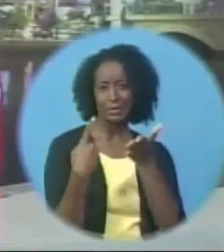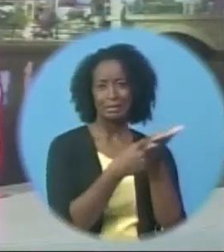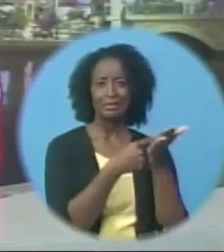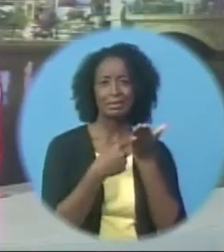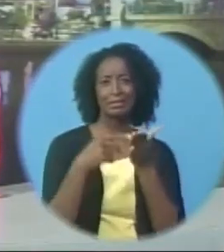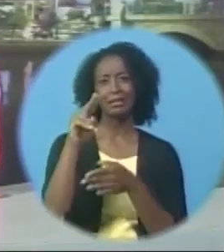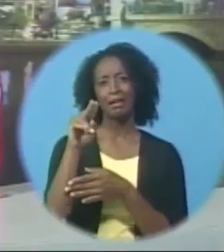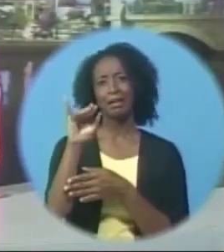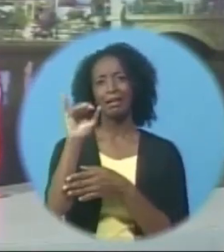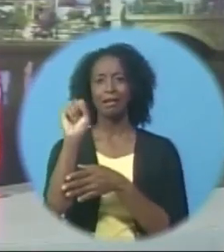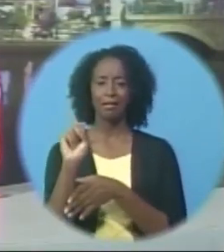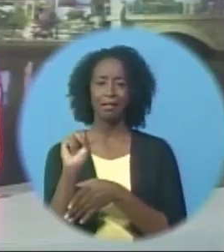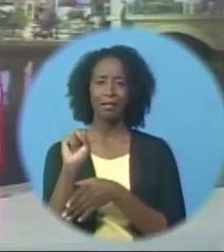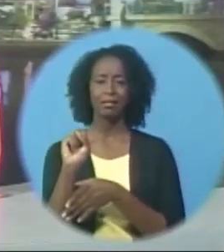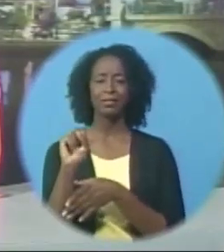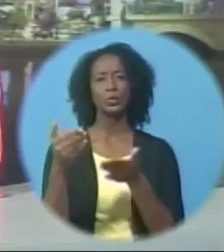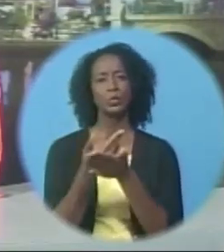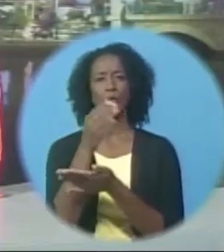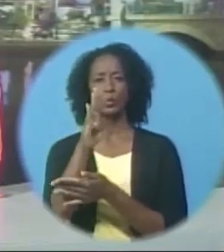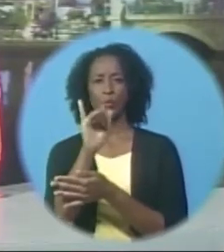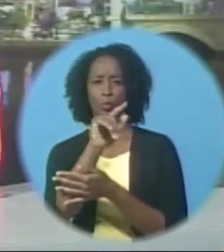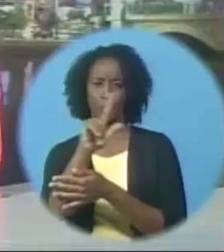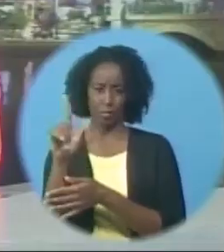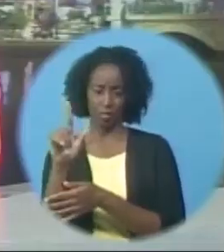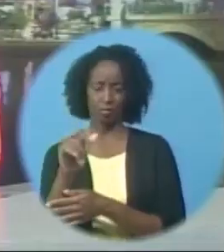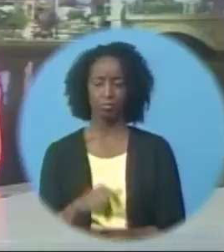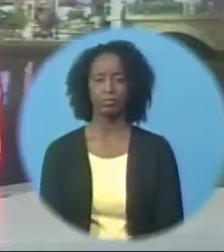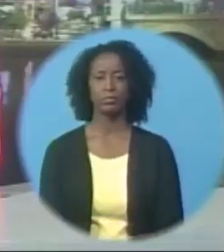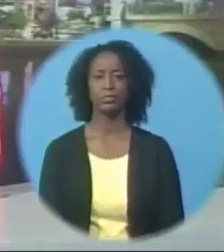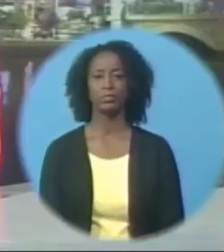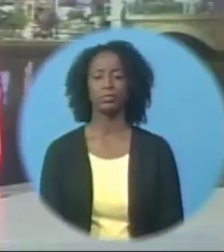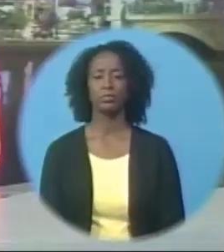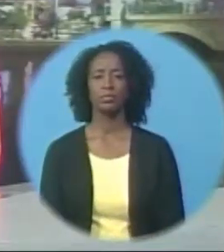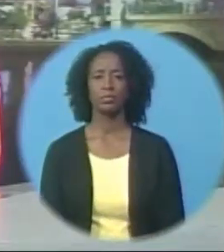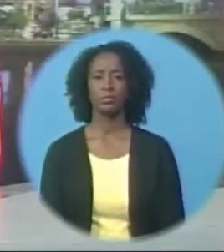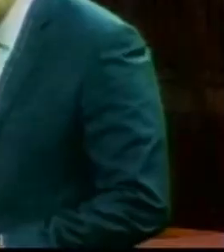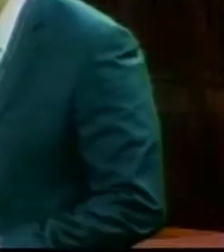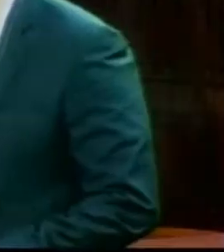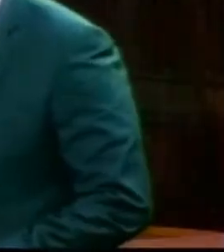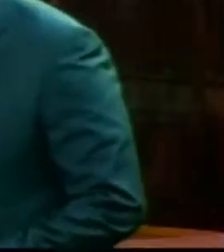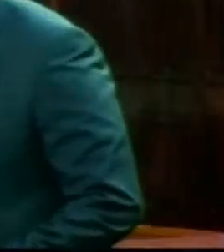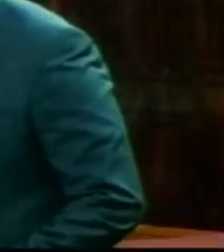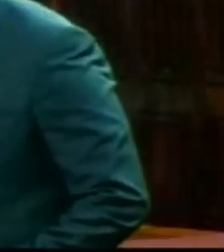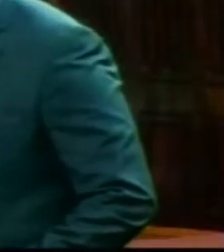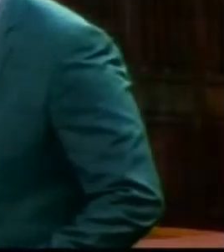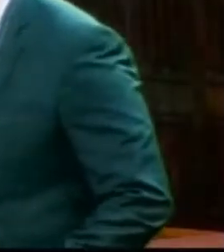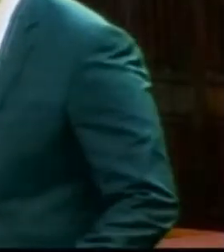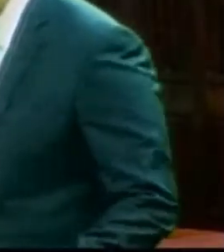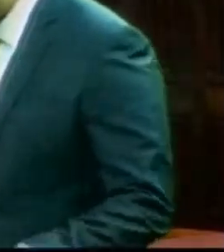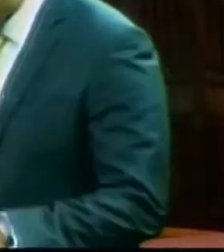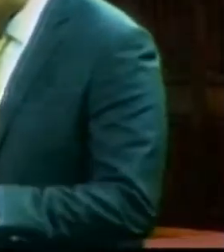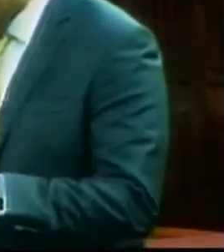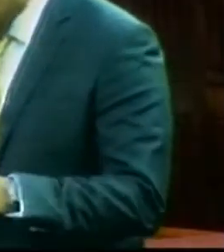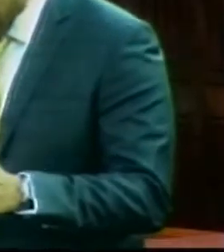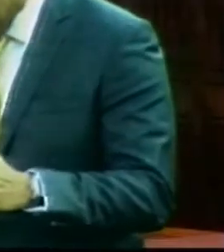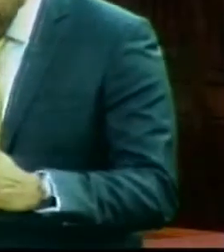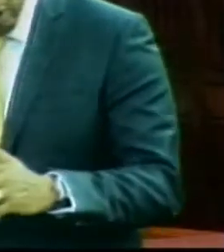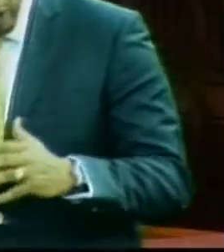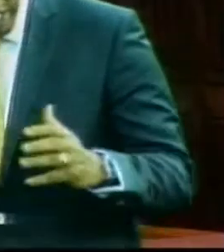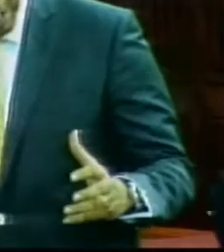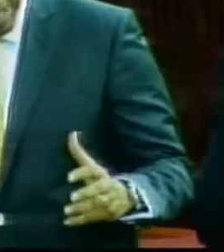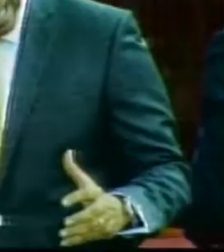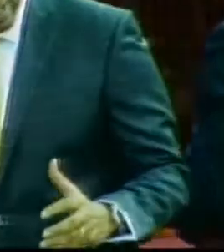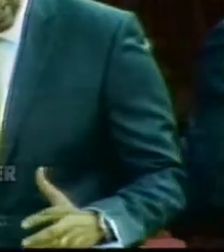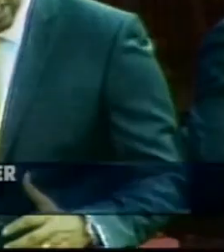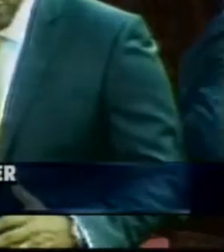Insurance and Social Security Amendment Bill through the chamber. I've given instructions that we